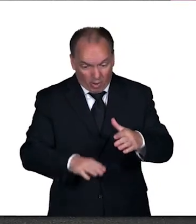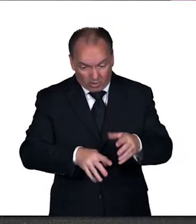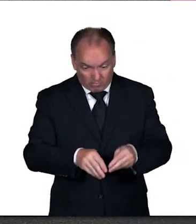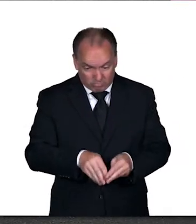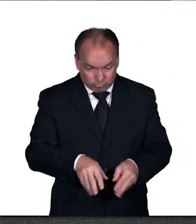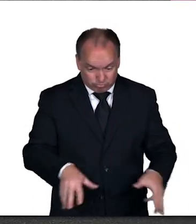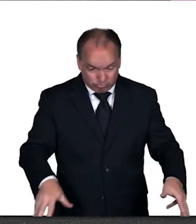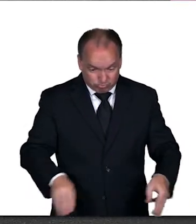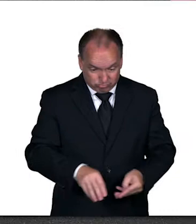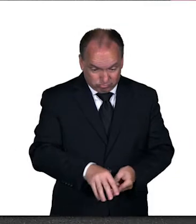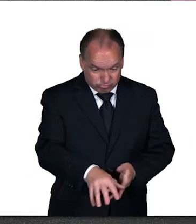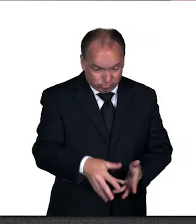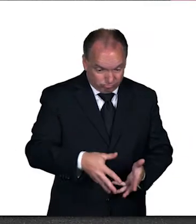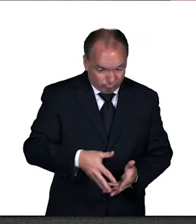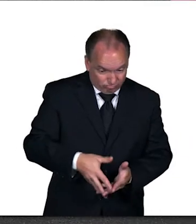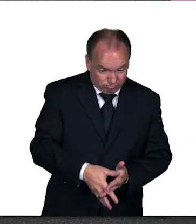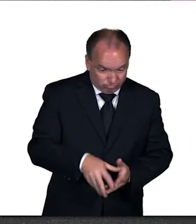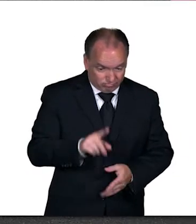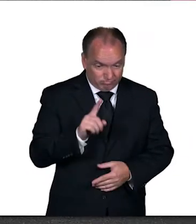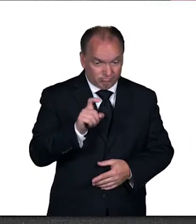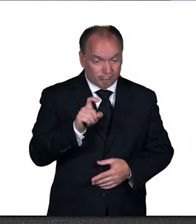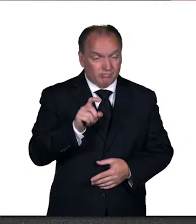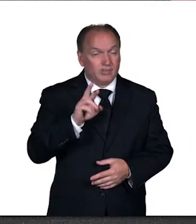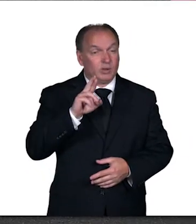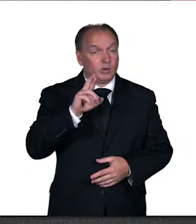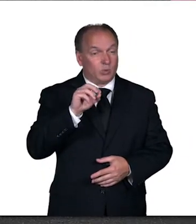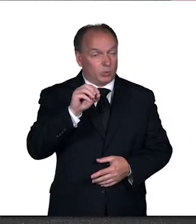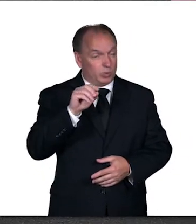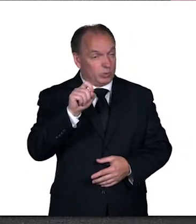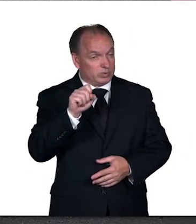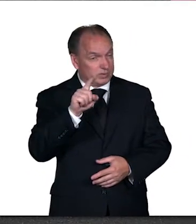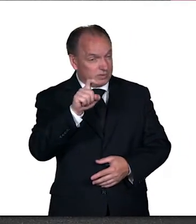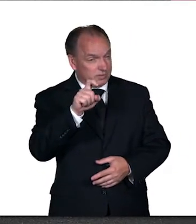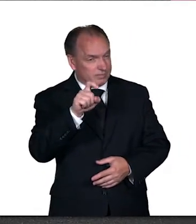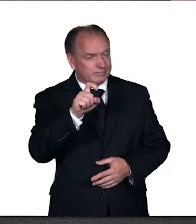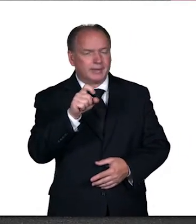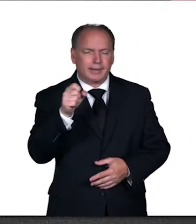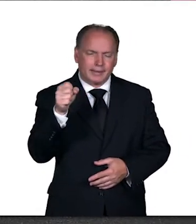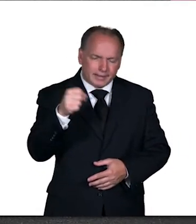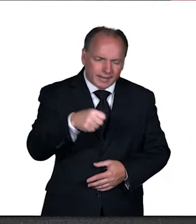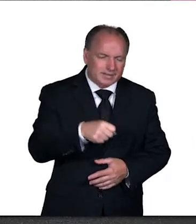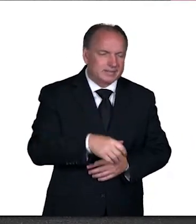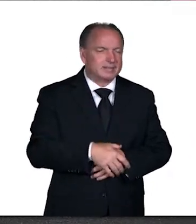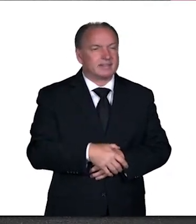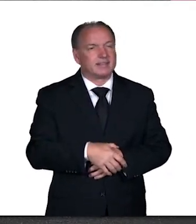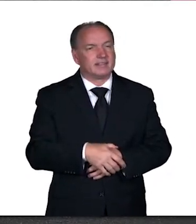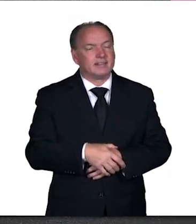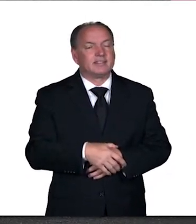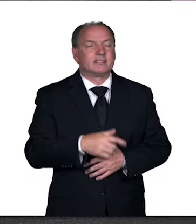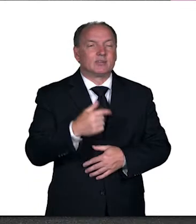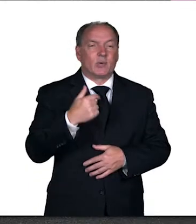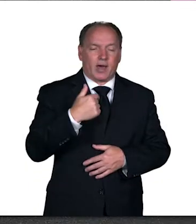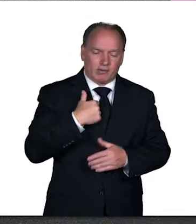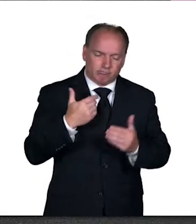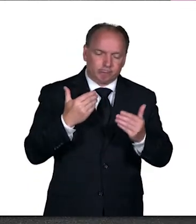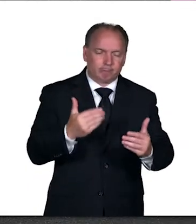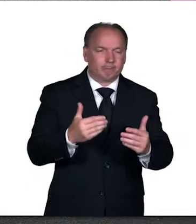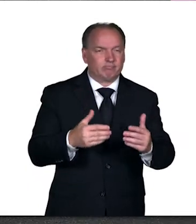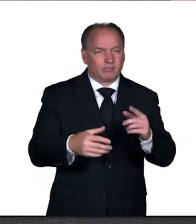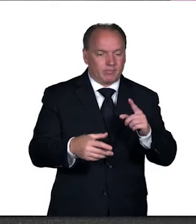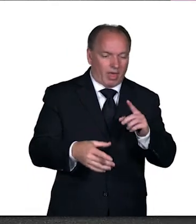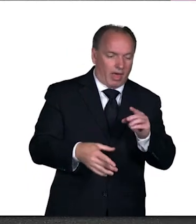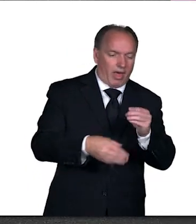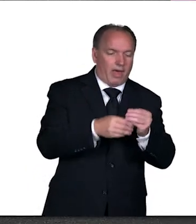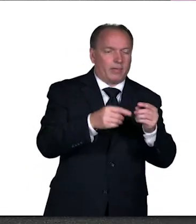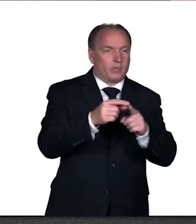bottom part that grow and keep the flower or the plant in the ground? Yes. So I am going to put